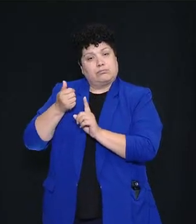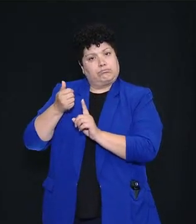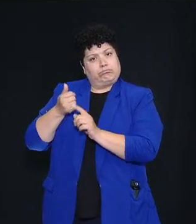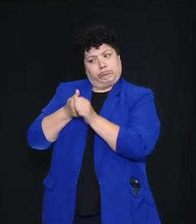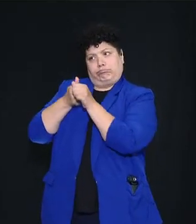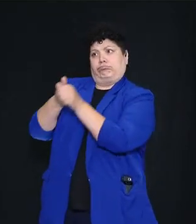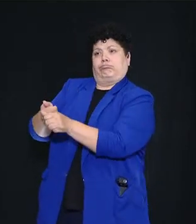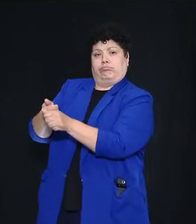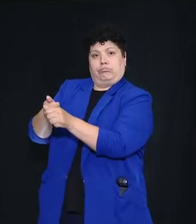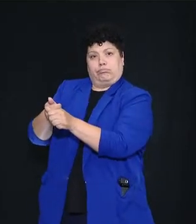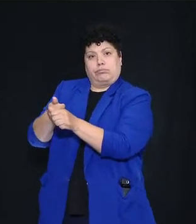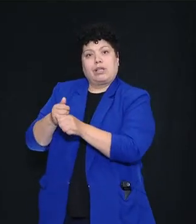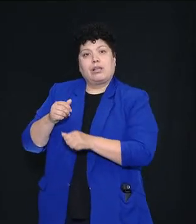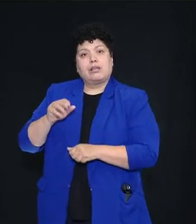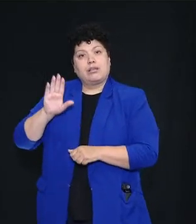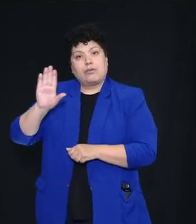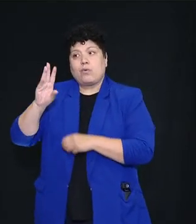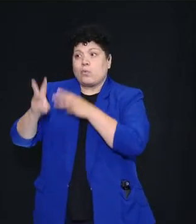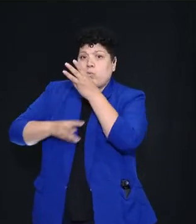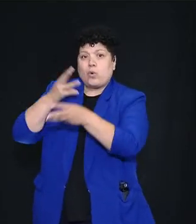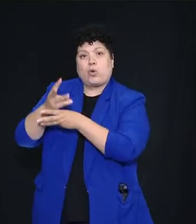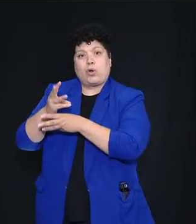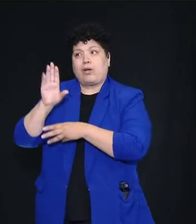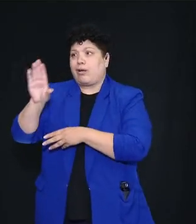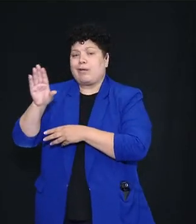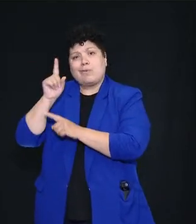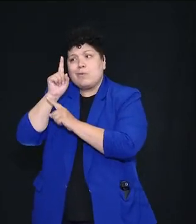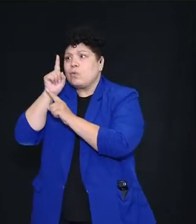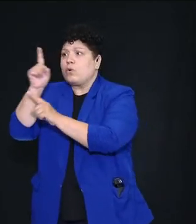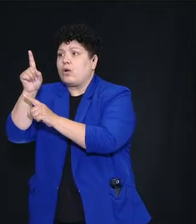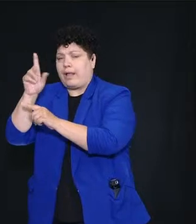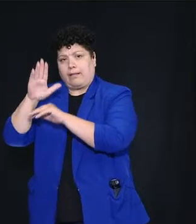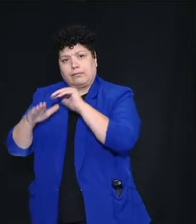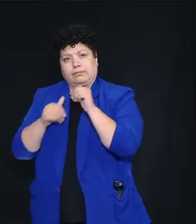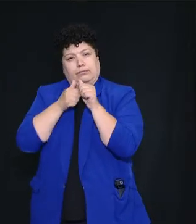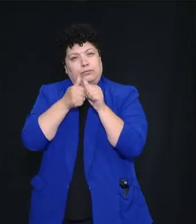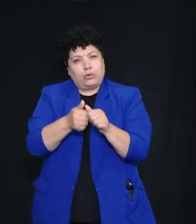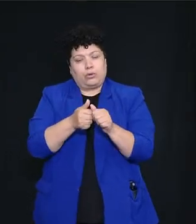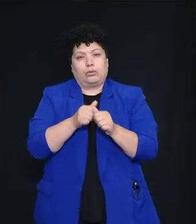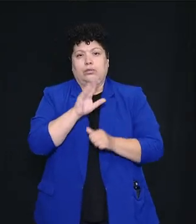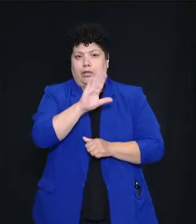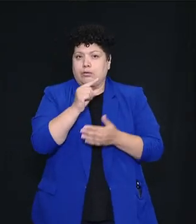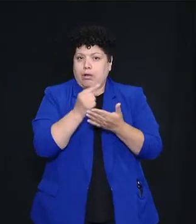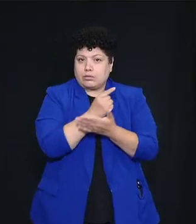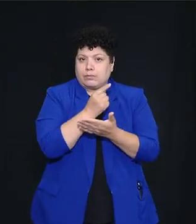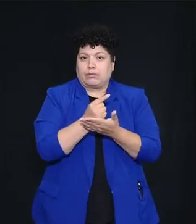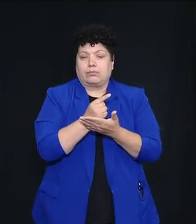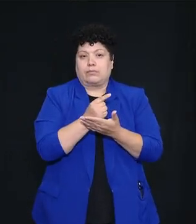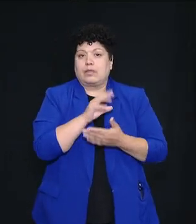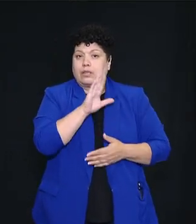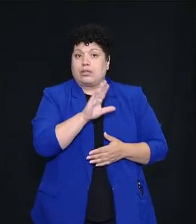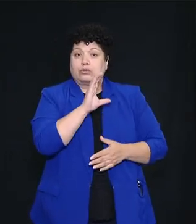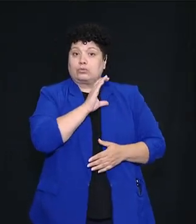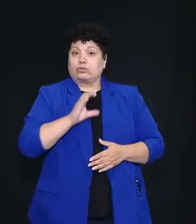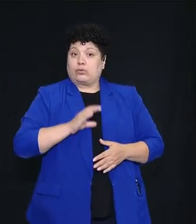conform themselves to the conventions of the world rather than to the gospel. The Christian faith has played an essential role